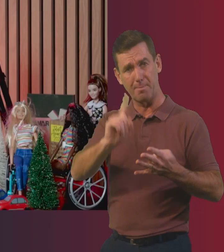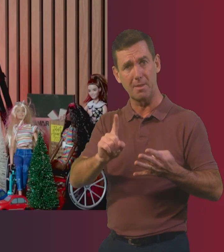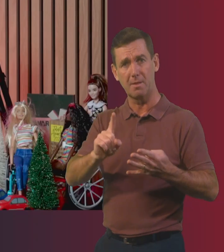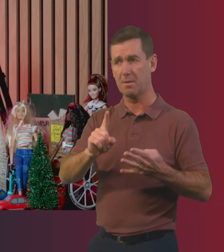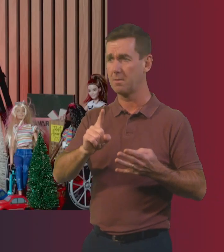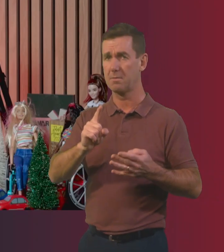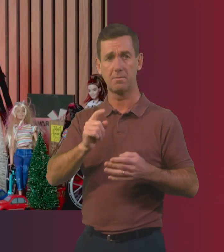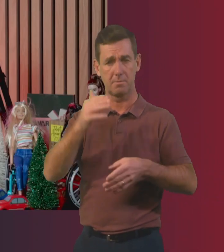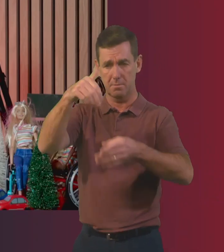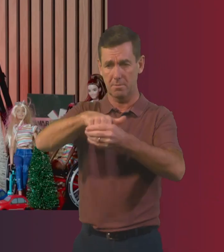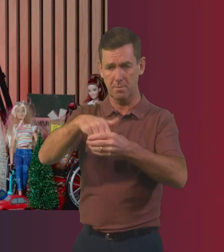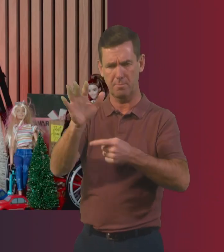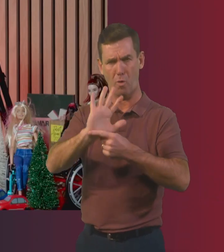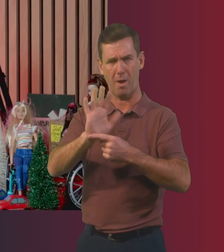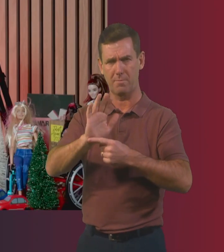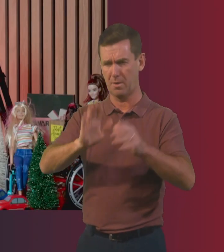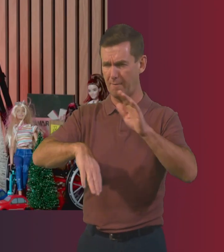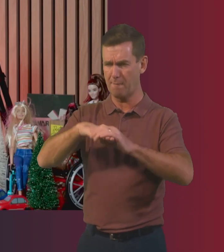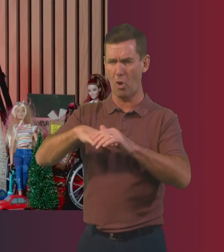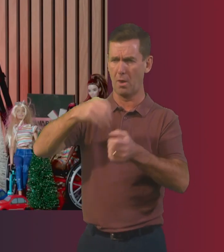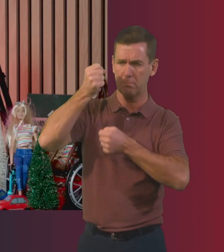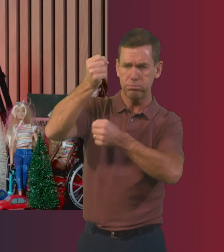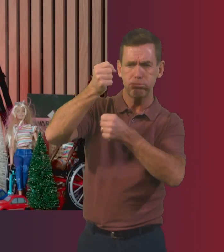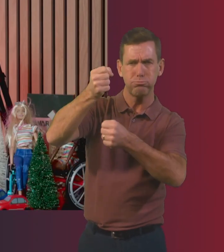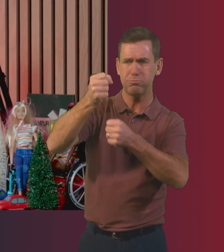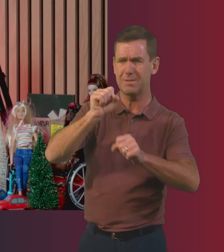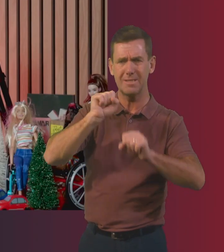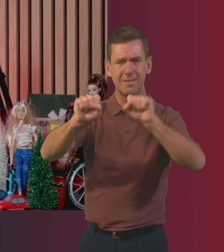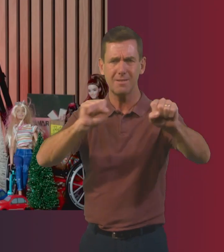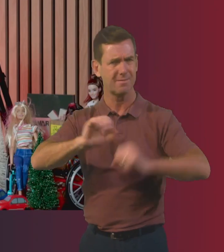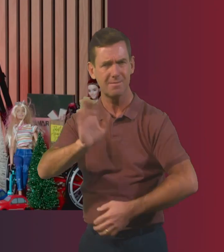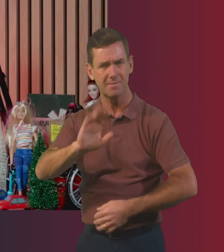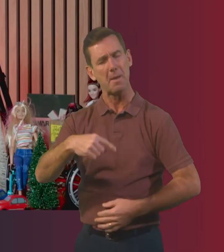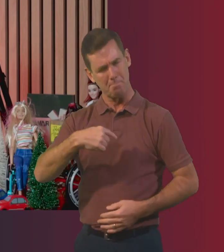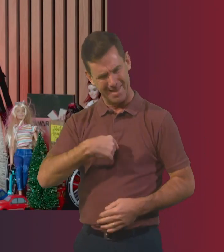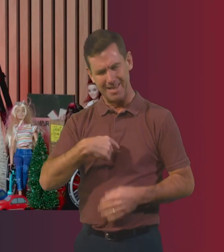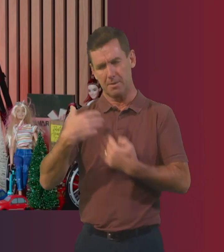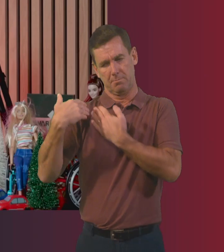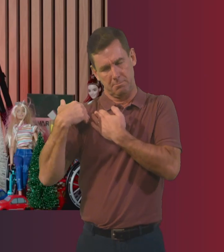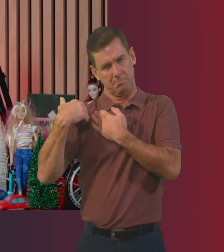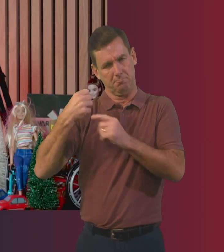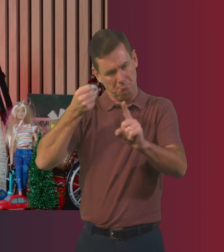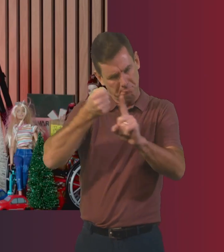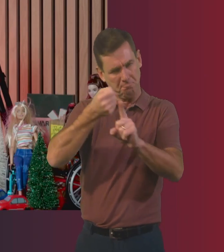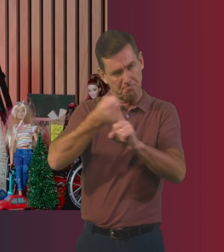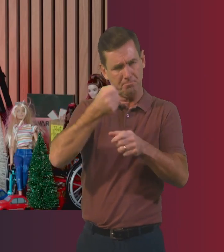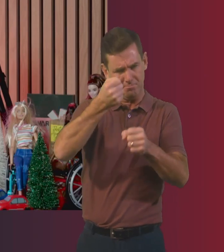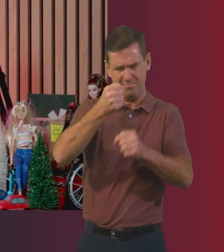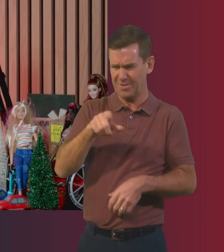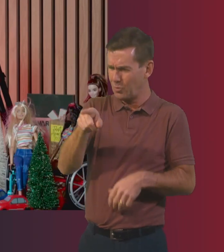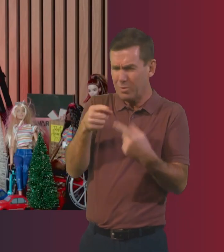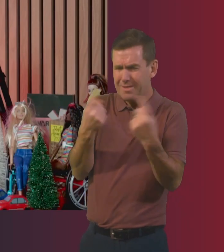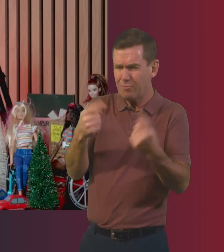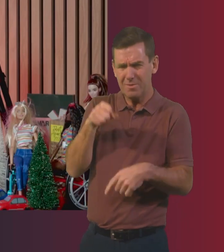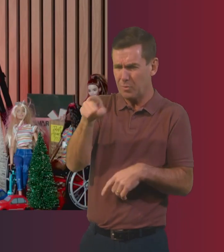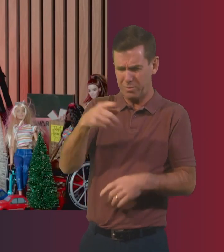advocates for the community. So I would call myself an advocate. So I do feel that responsibility more, but you just like baking.